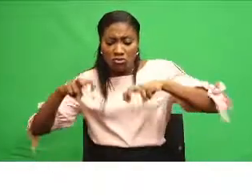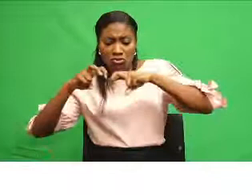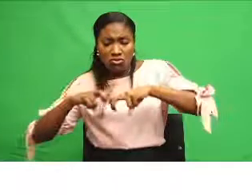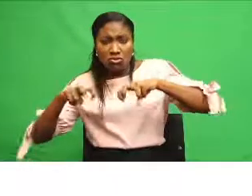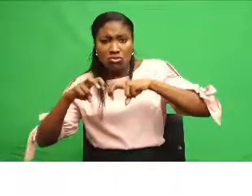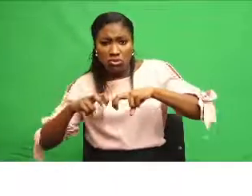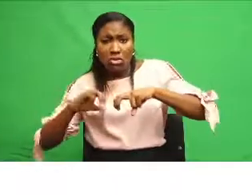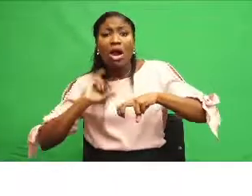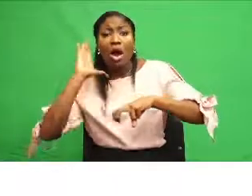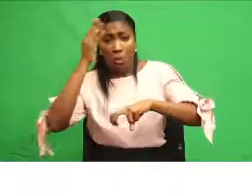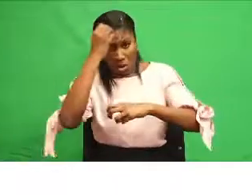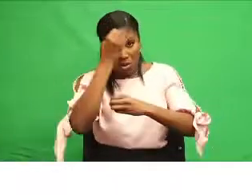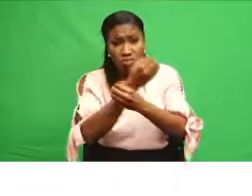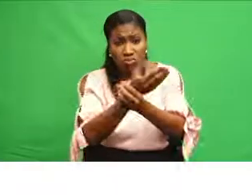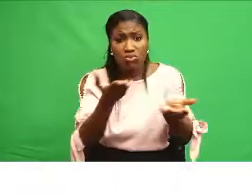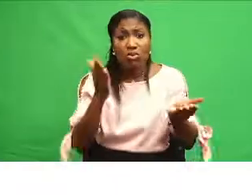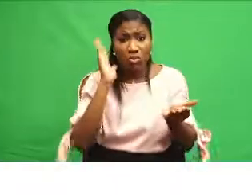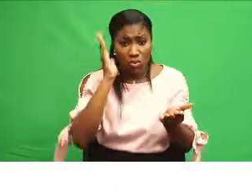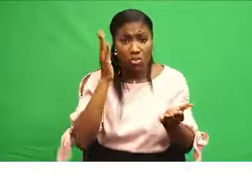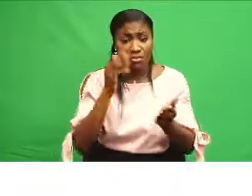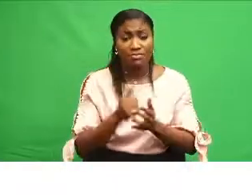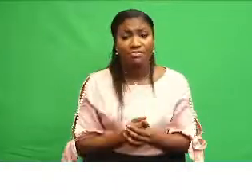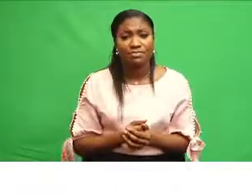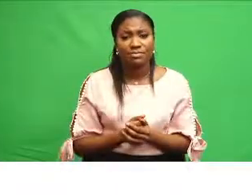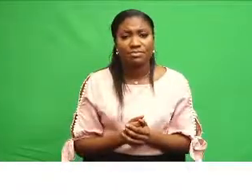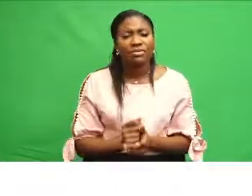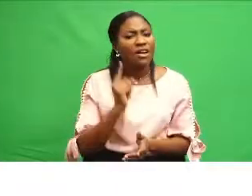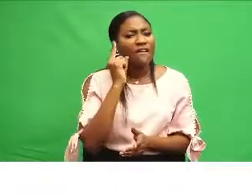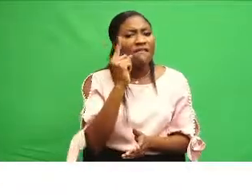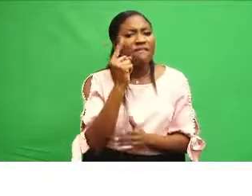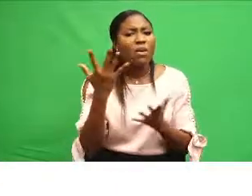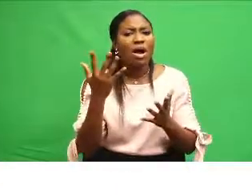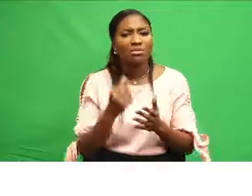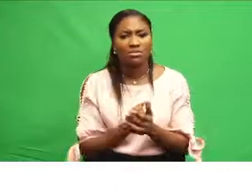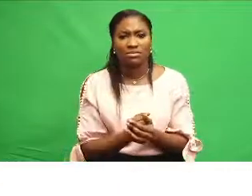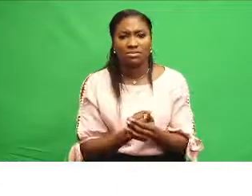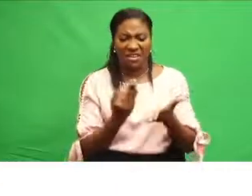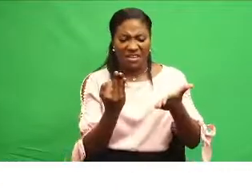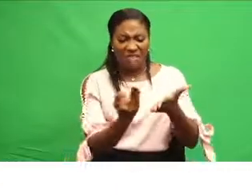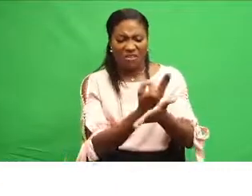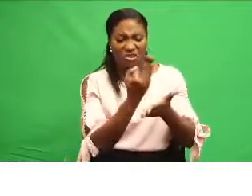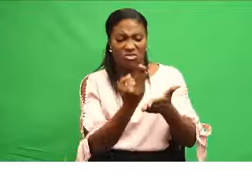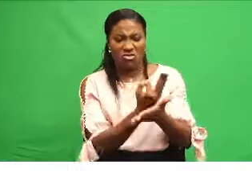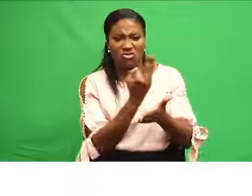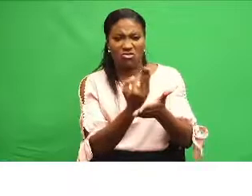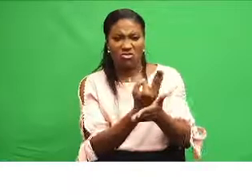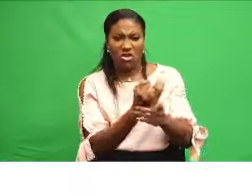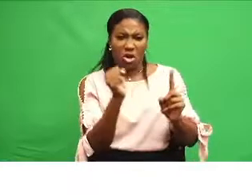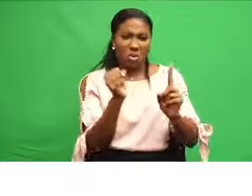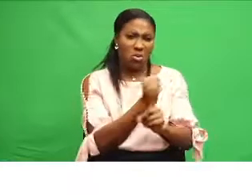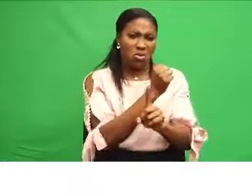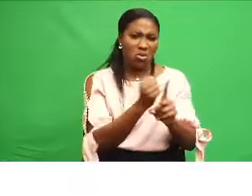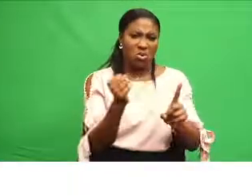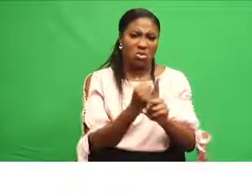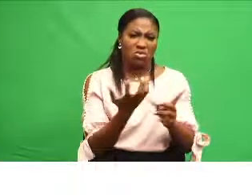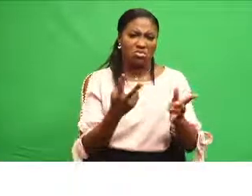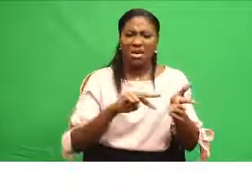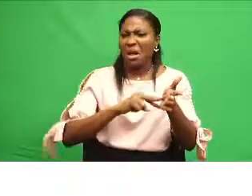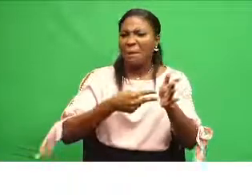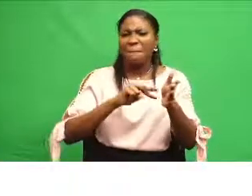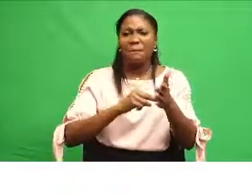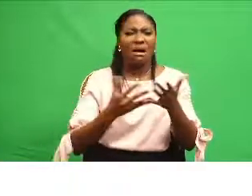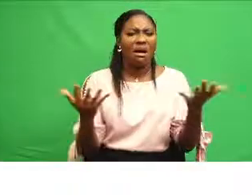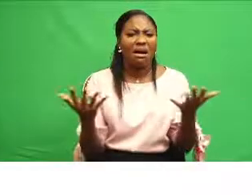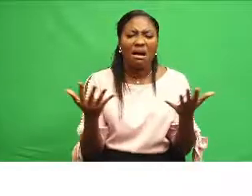PhD research. So let's start with that definition. Now, definitions are never straightforward. We must not assume that they